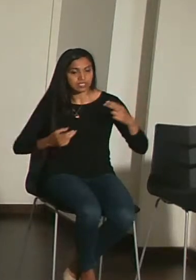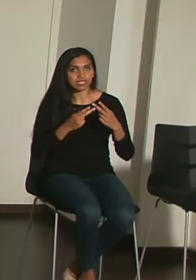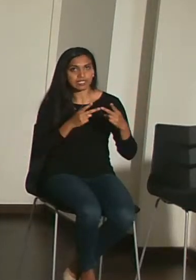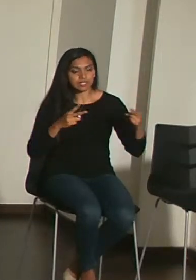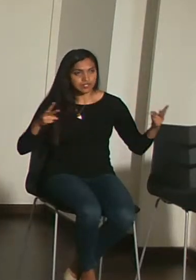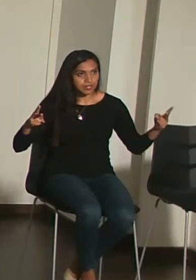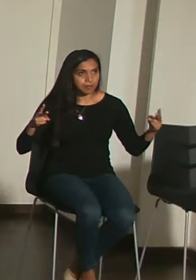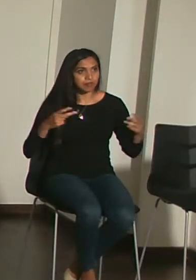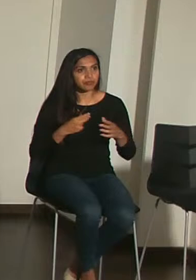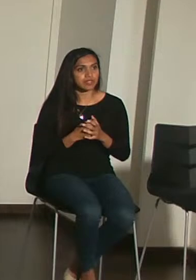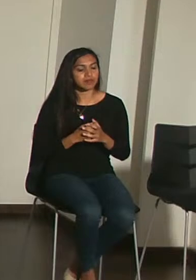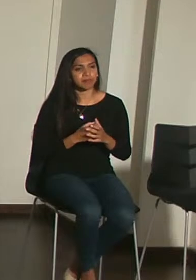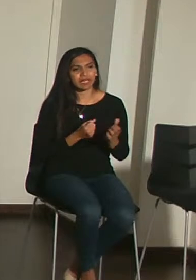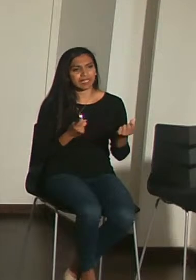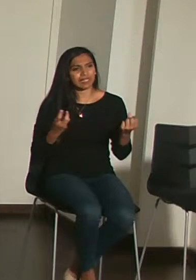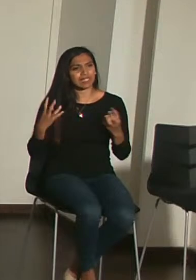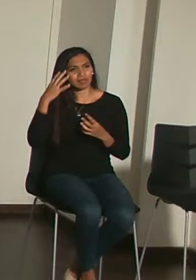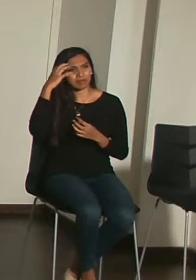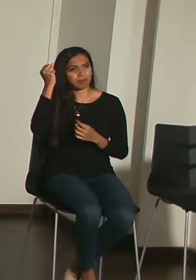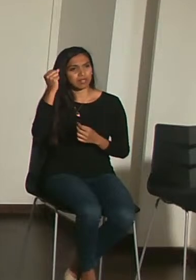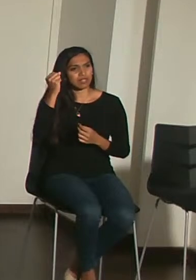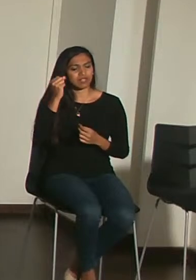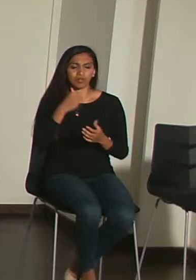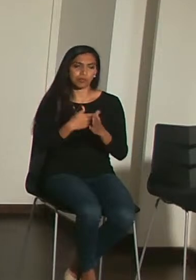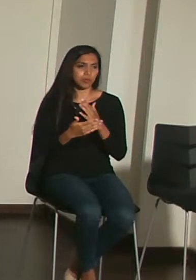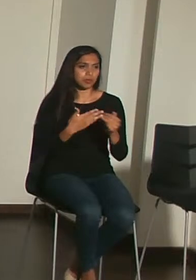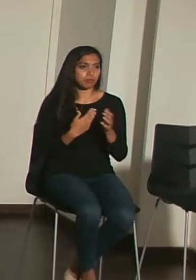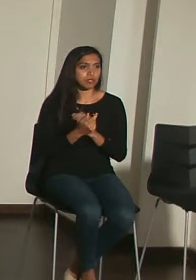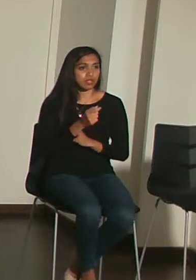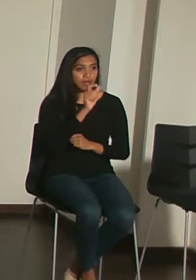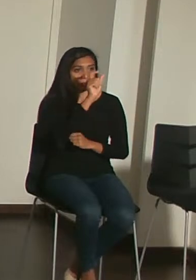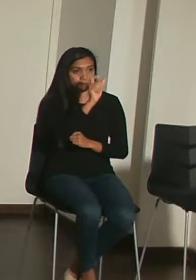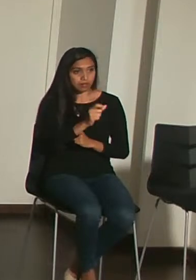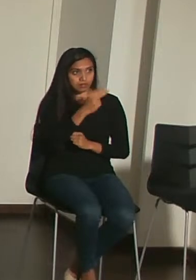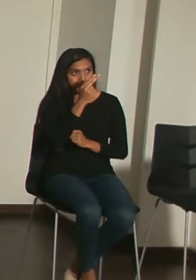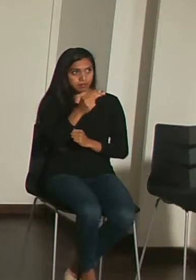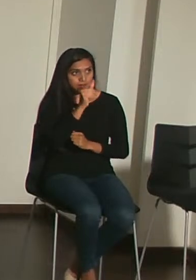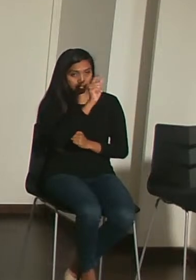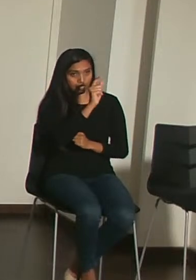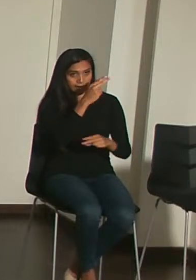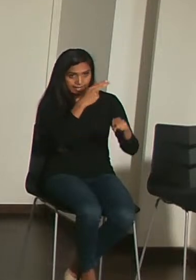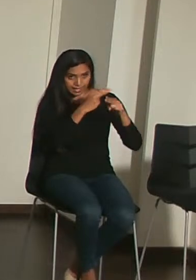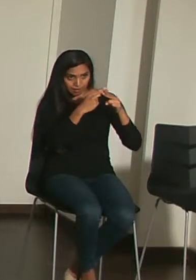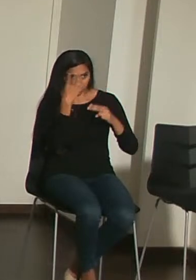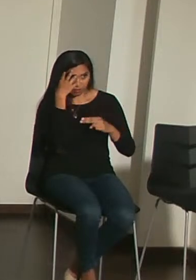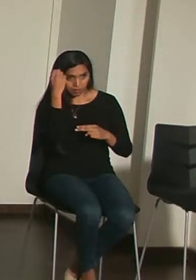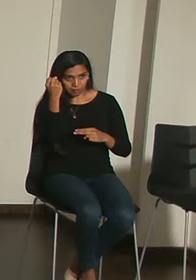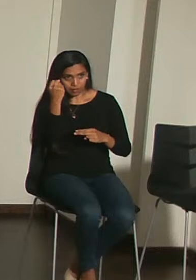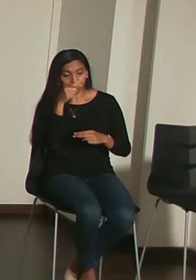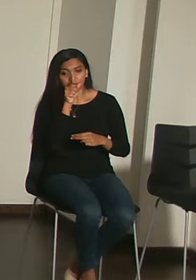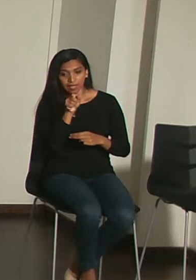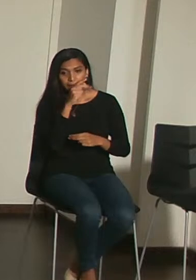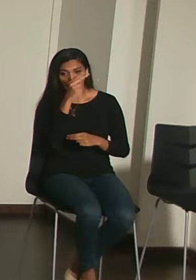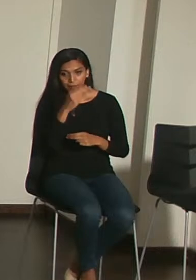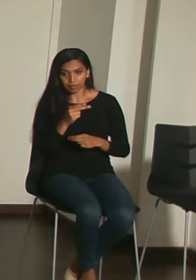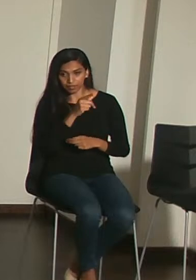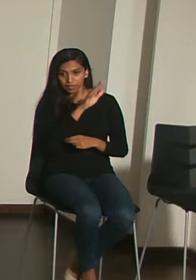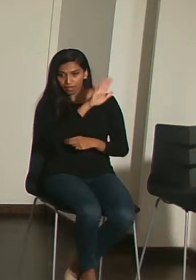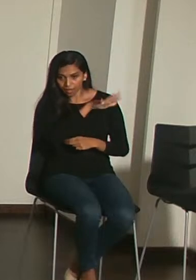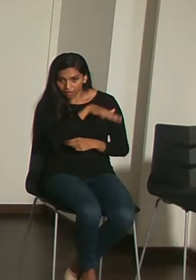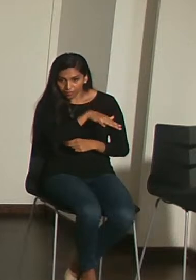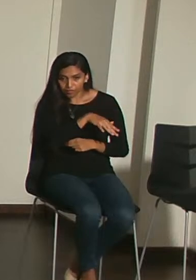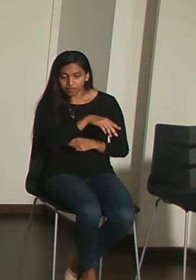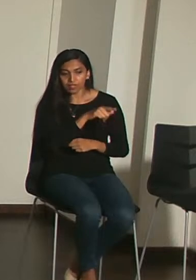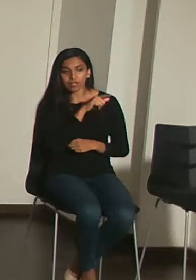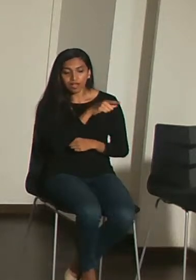need to remember any of that. If they remember his name and that he made paintings, I think I would be